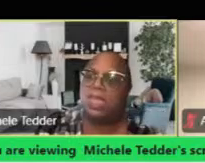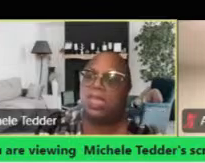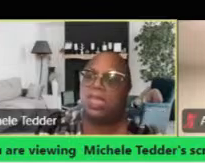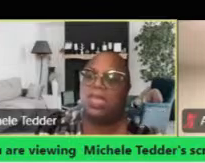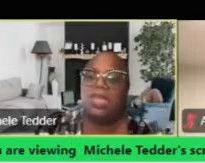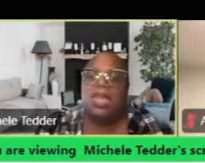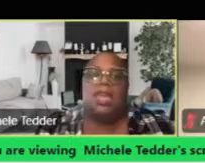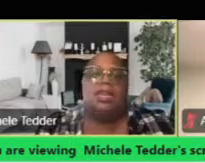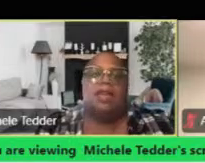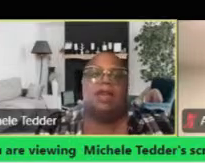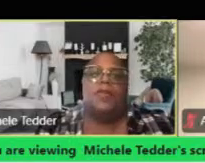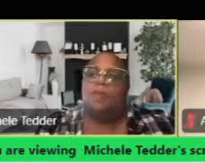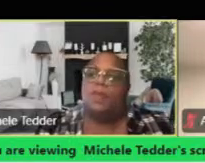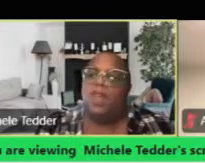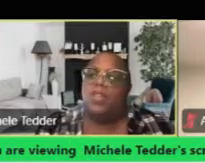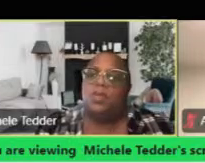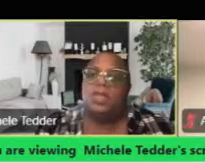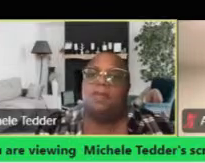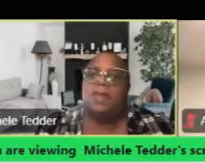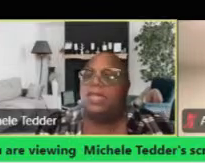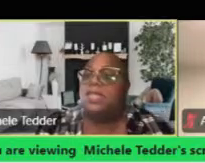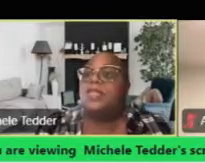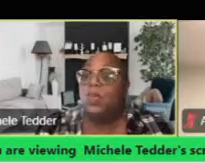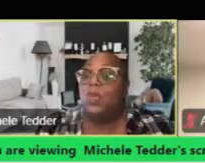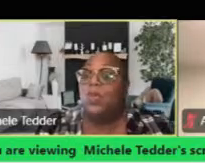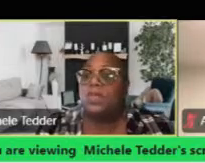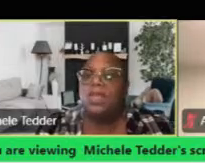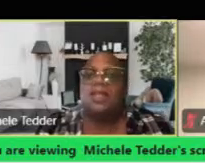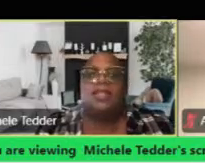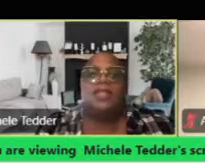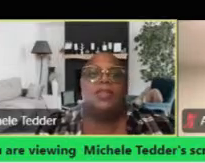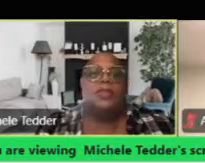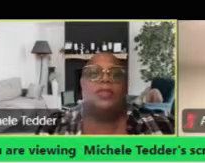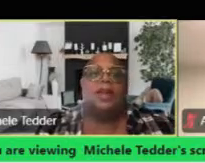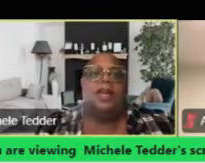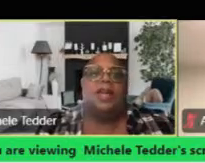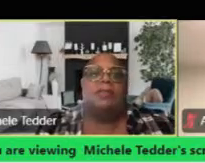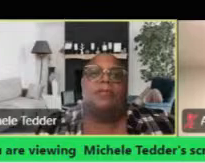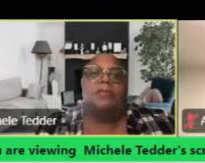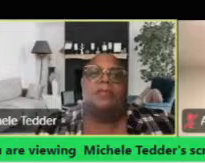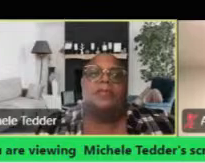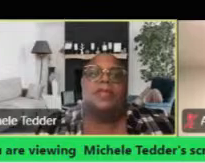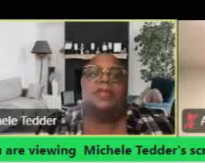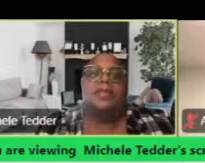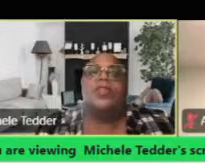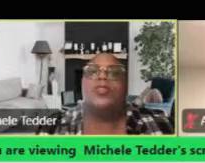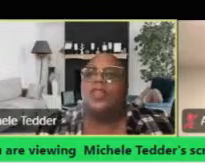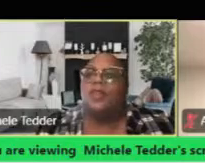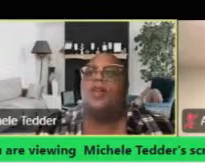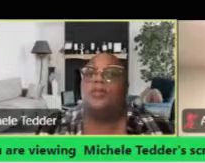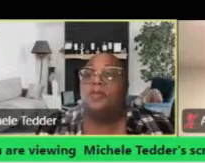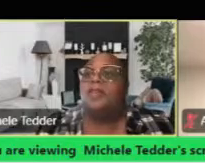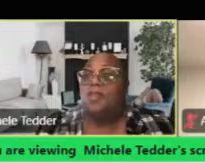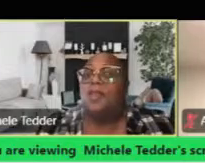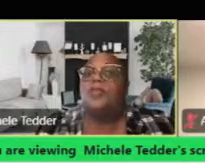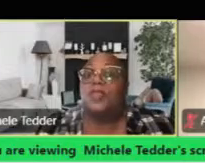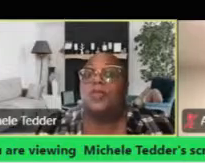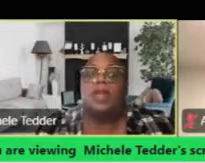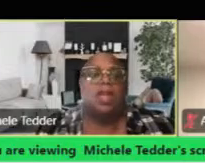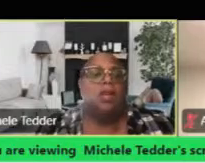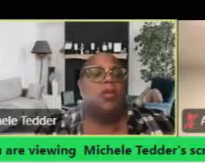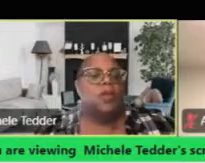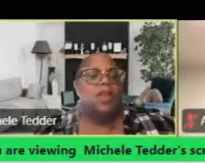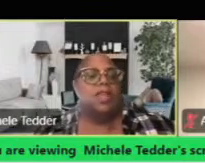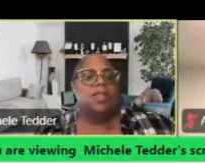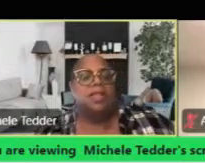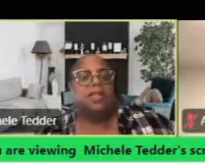some insight and hopefully provide you with some ideas and tools to use in your own